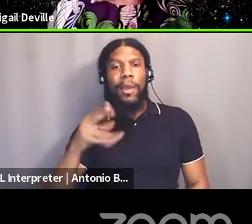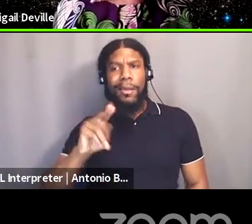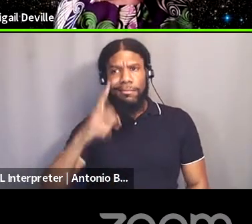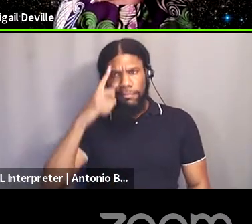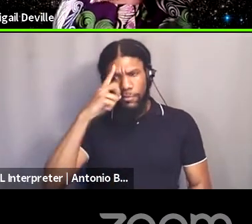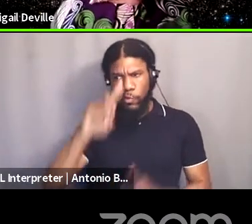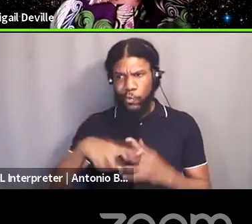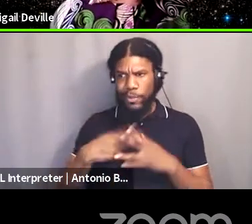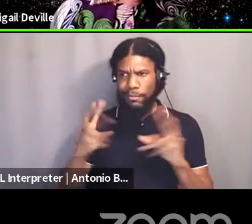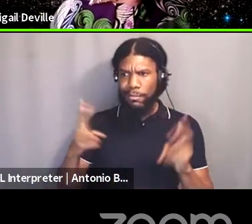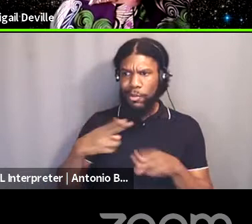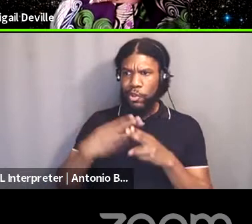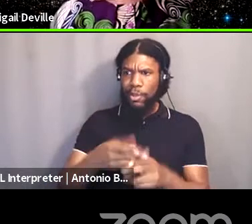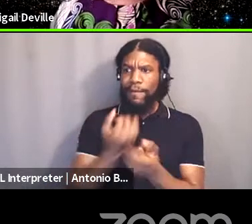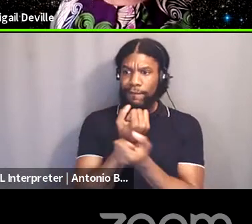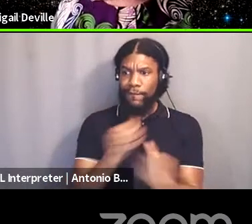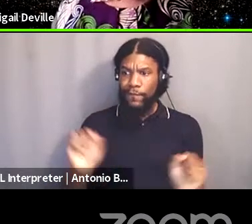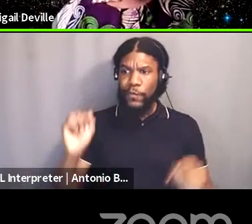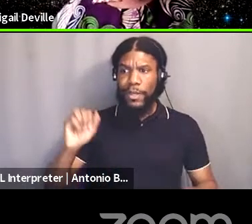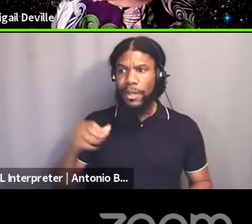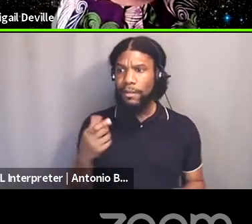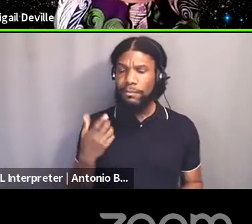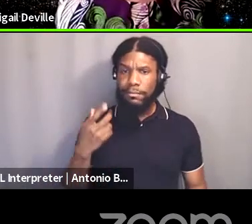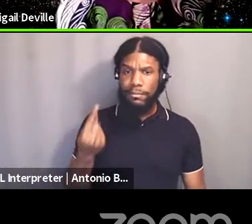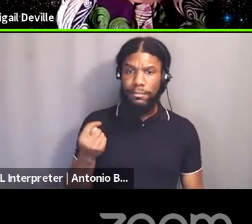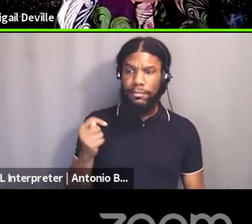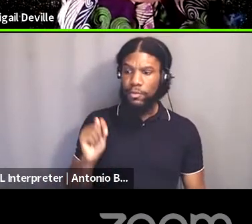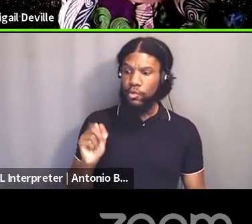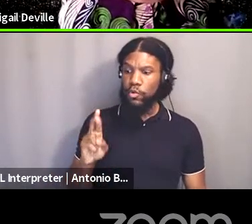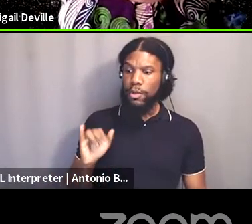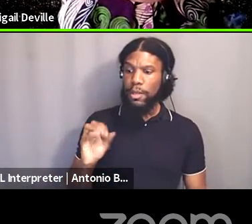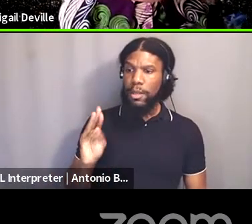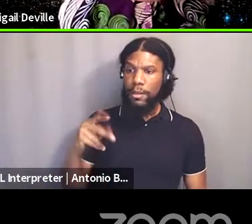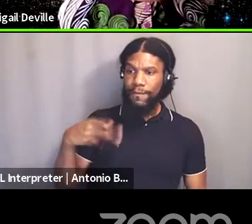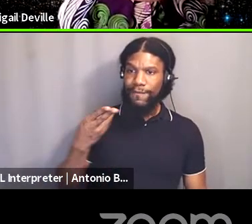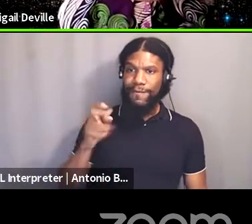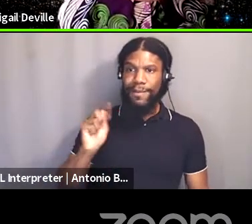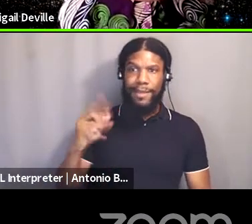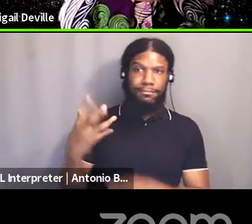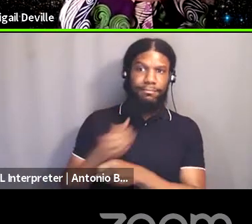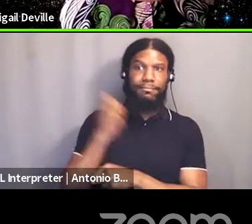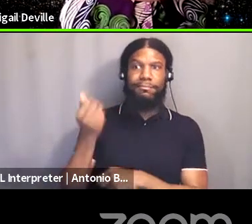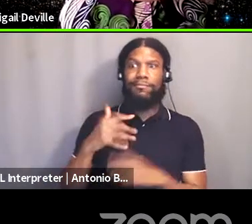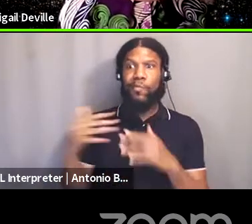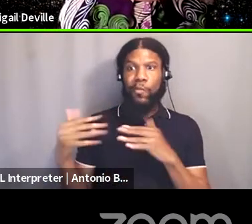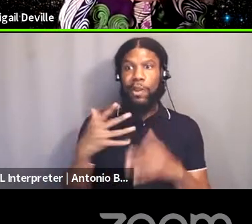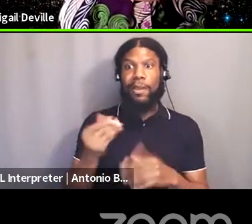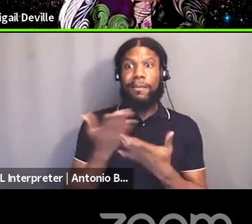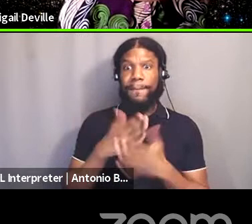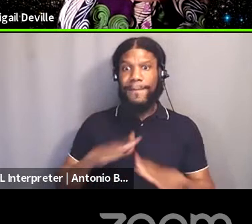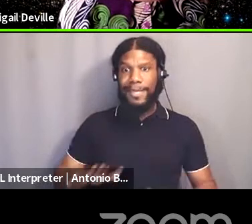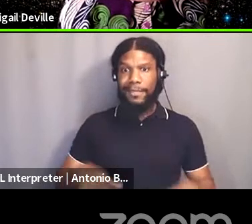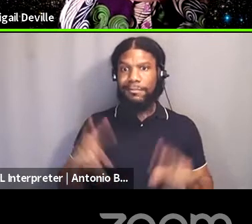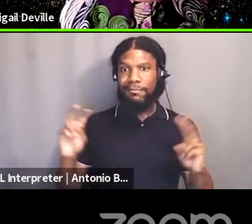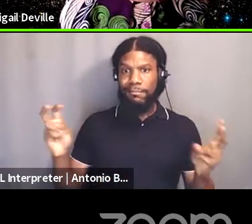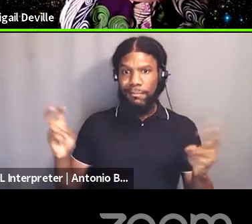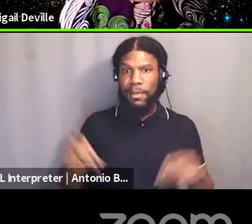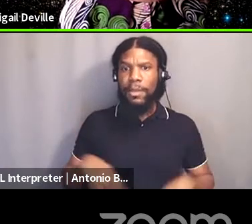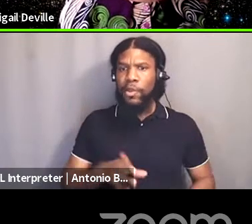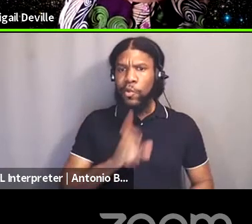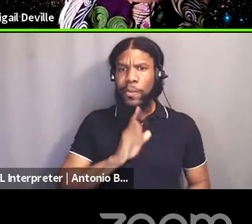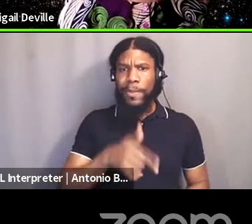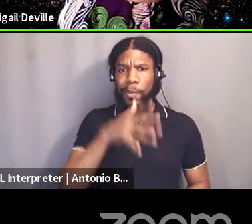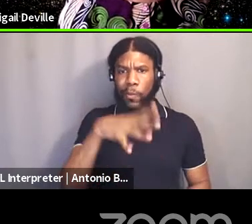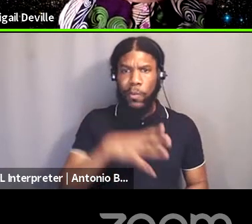think he called it Freedom, Triumphant, and War and Peace. And so it's this composite of woman, and it's thinking through this